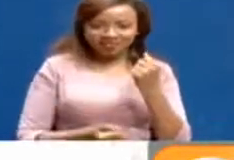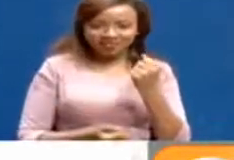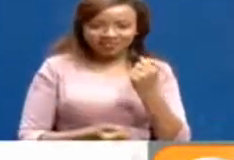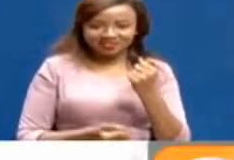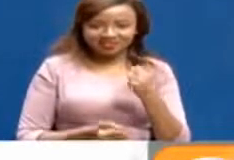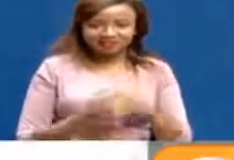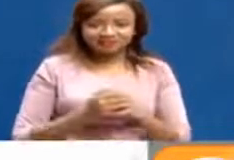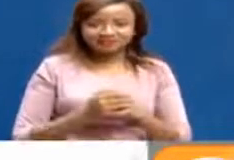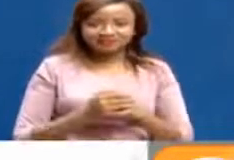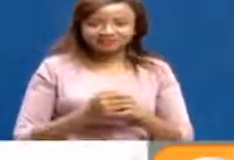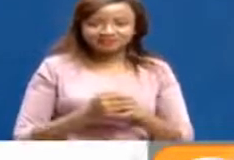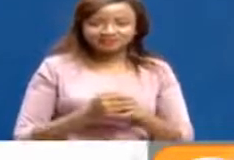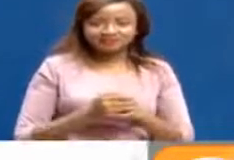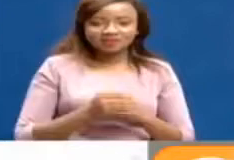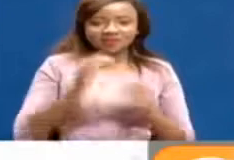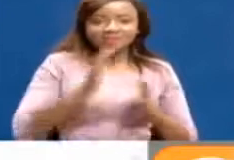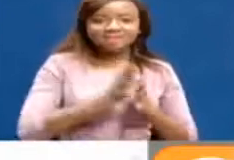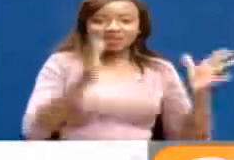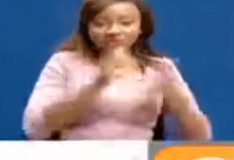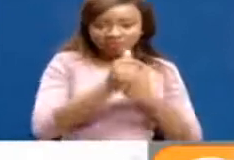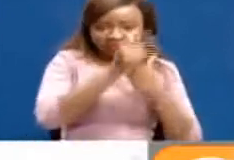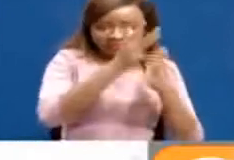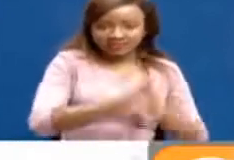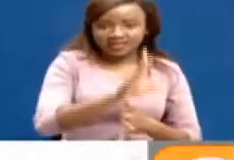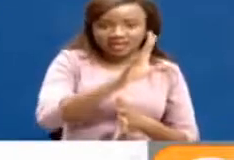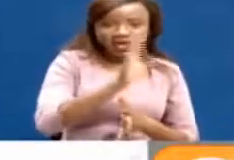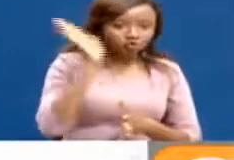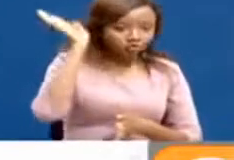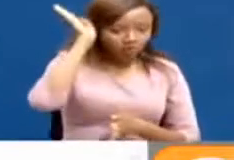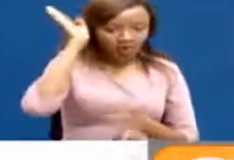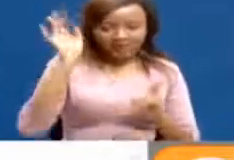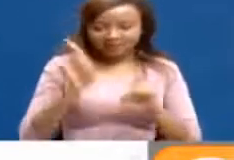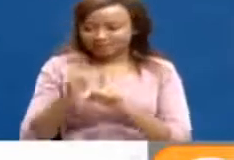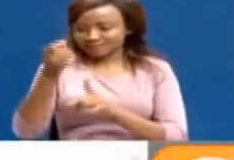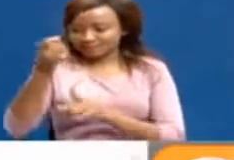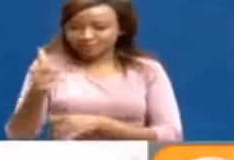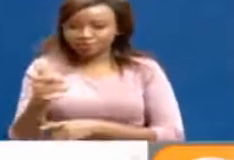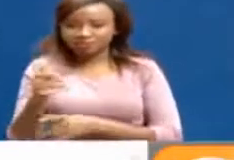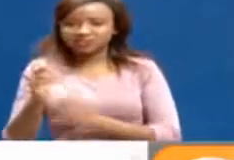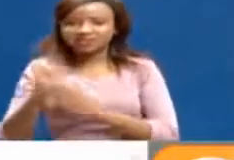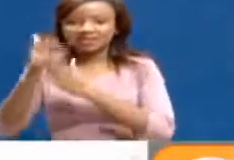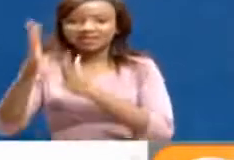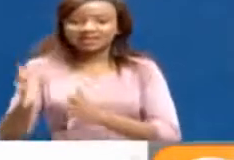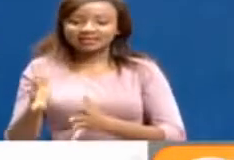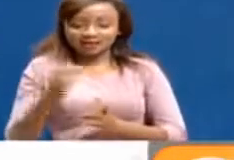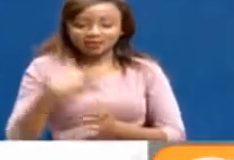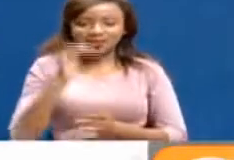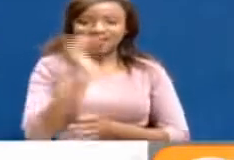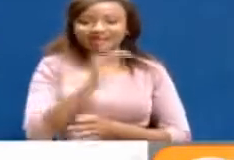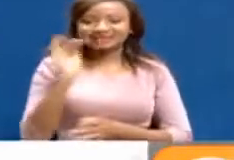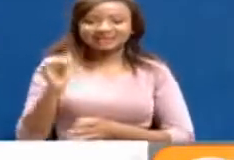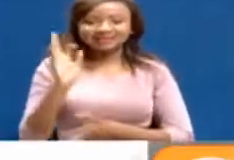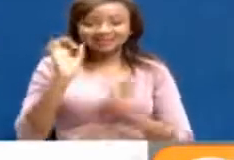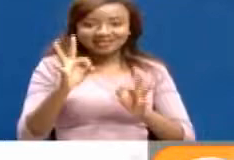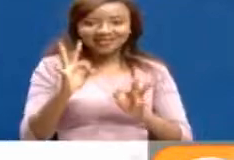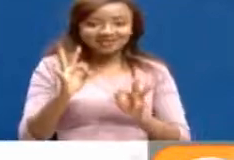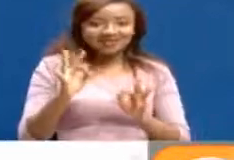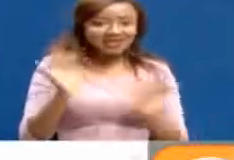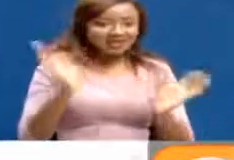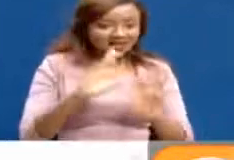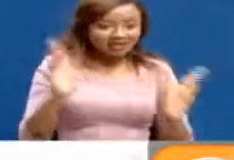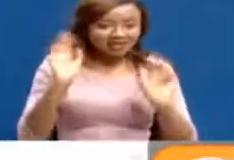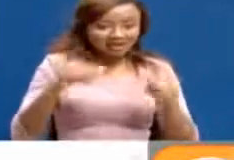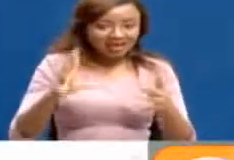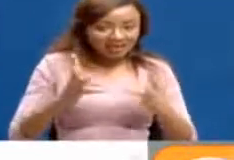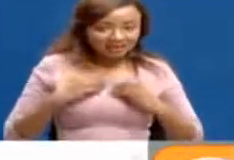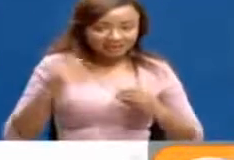Majority Leader and the Senate, your Majority Leader, and they were asked a specific question. Yes. Were they willing to take a pay cut? Yeah. They said no.